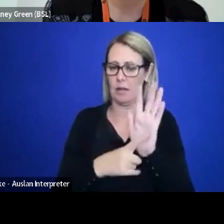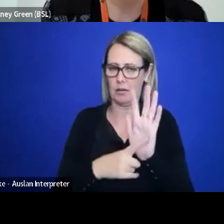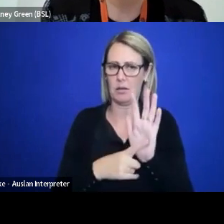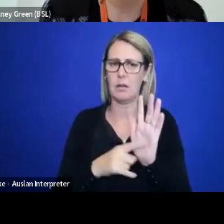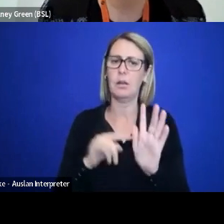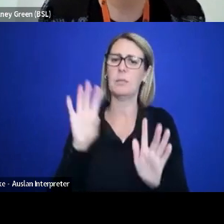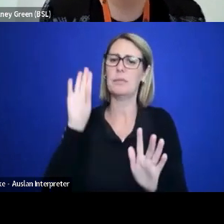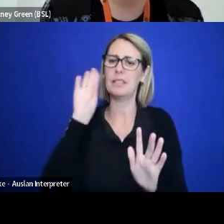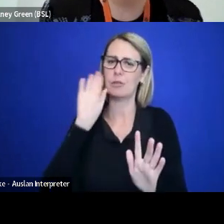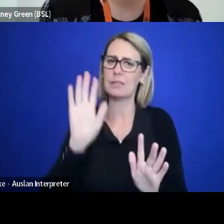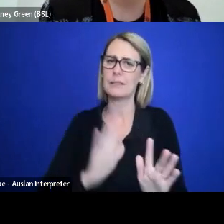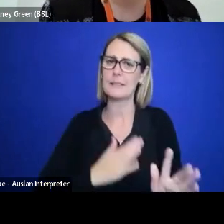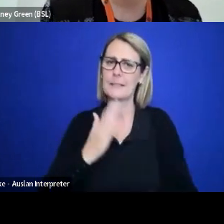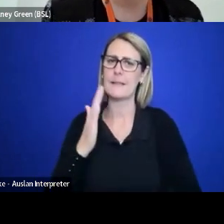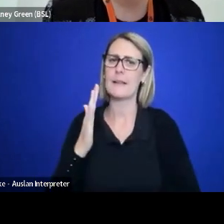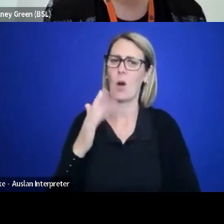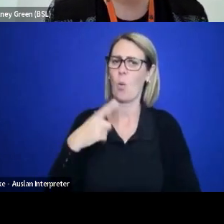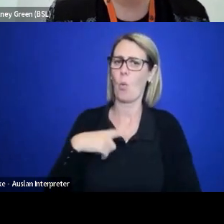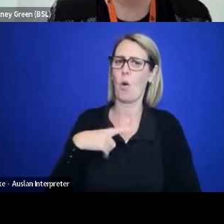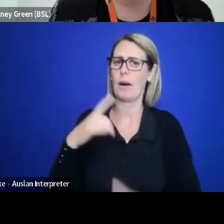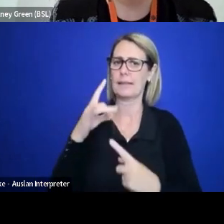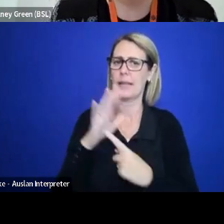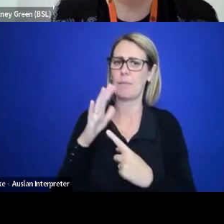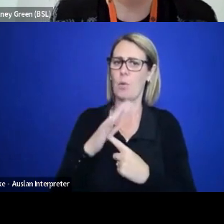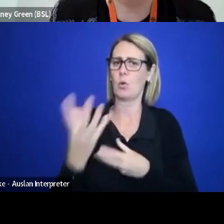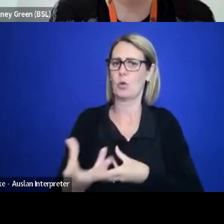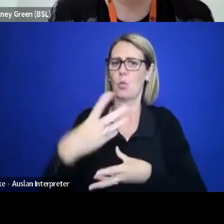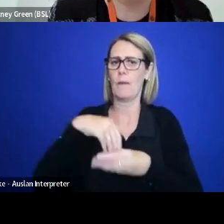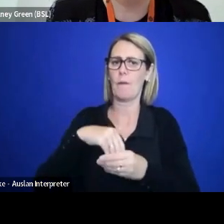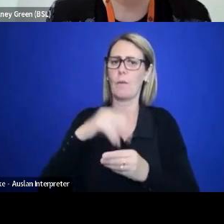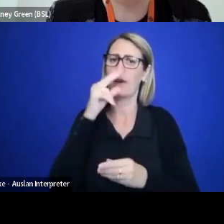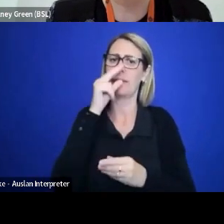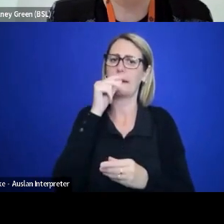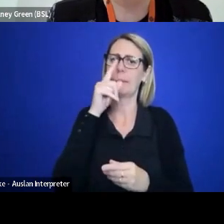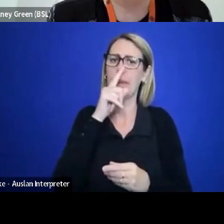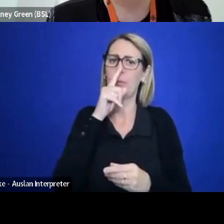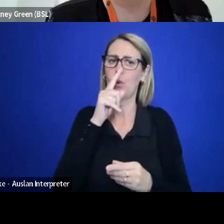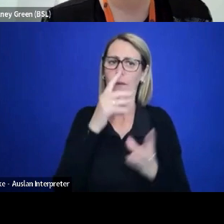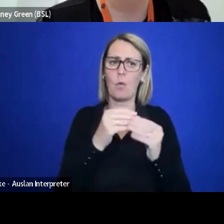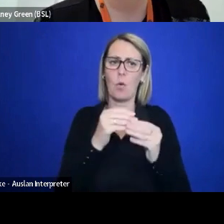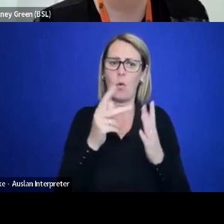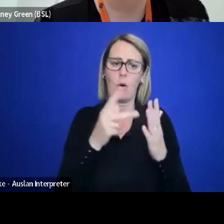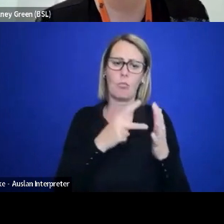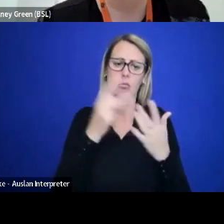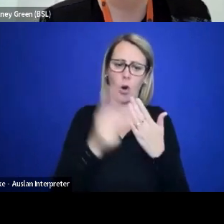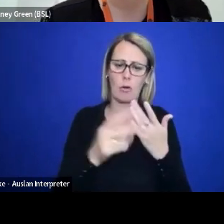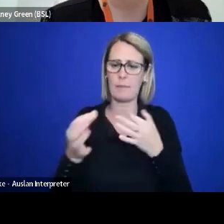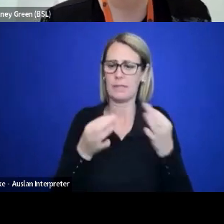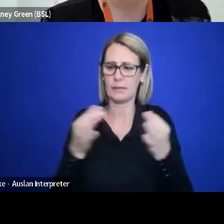from you around, why do you think it's important for us to involve young people in program design and delivery?